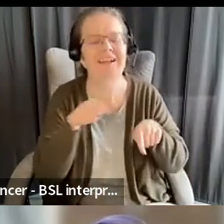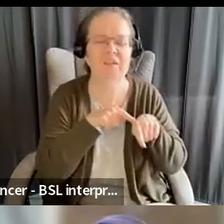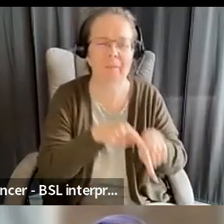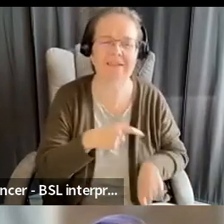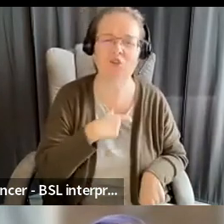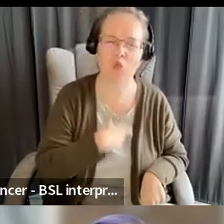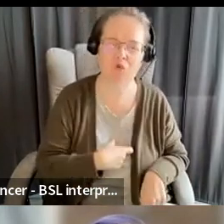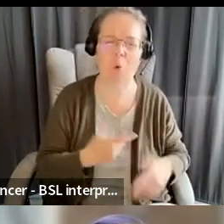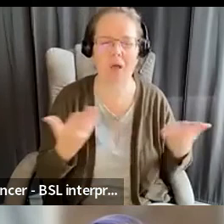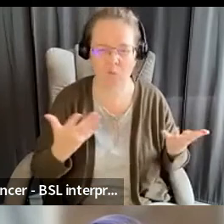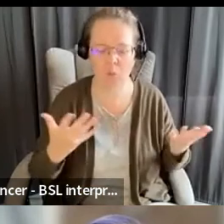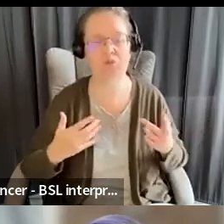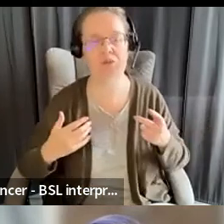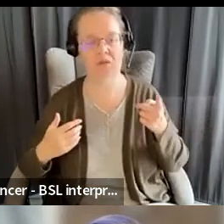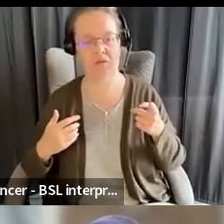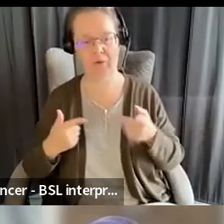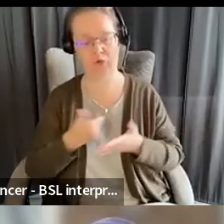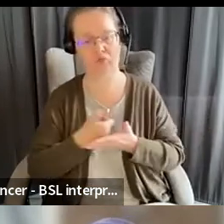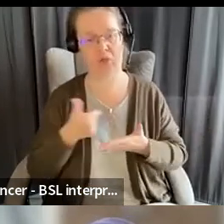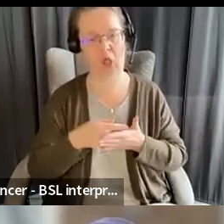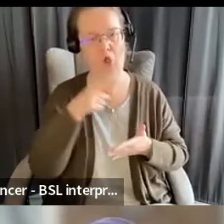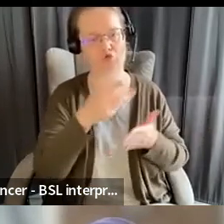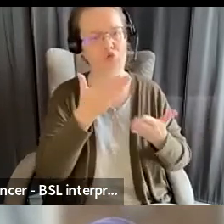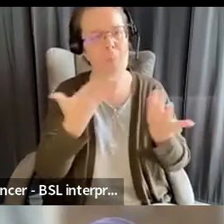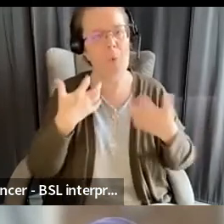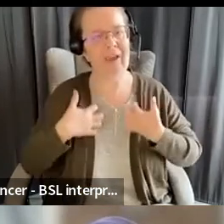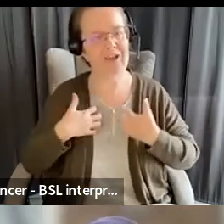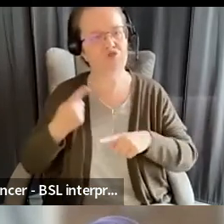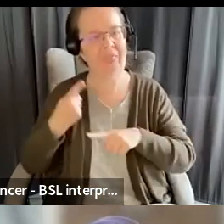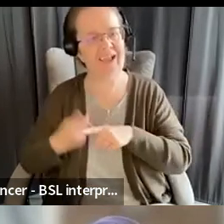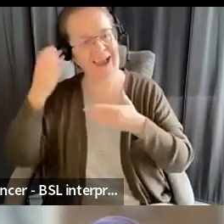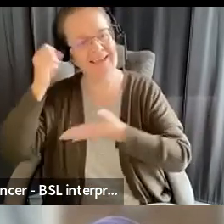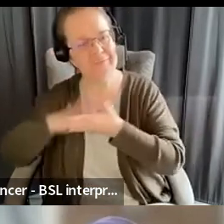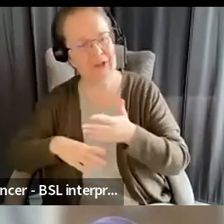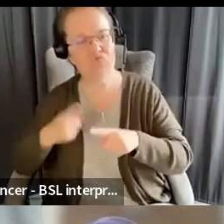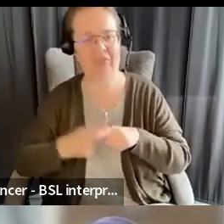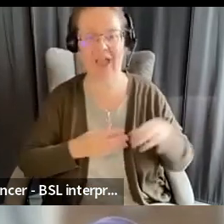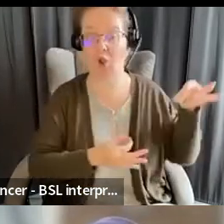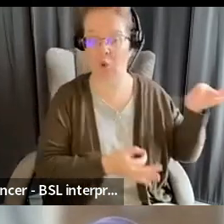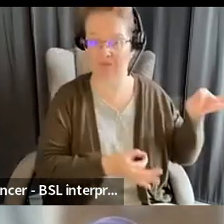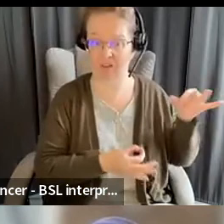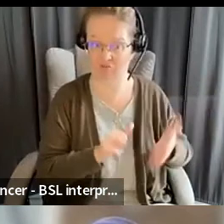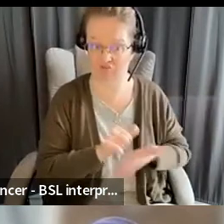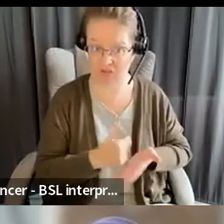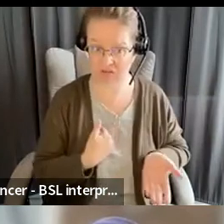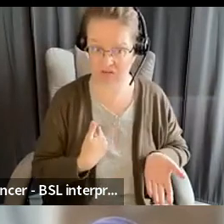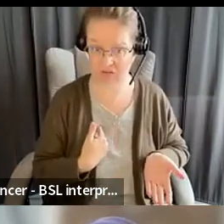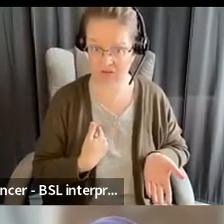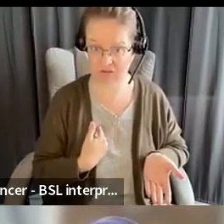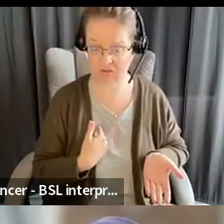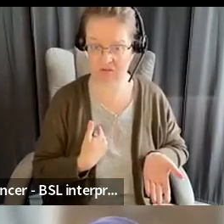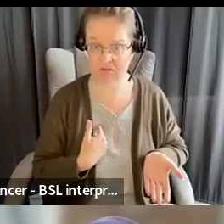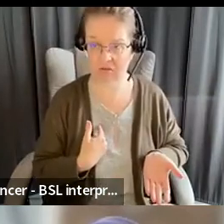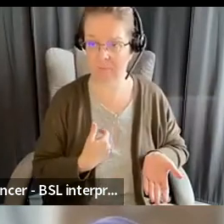typically speaking, like you are more interested in experience than qualifications. Yes. Or they might not always be the case. So I